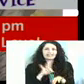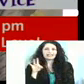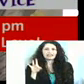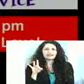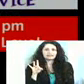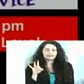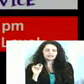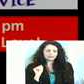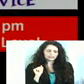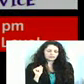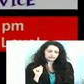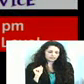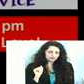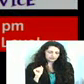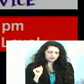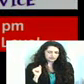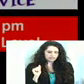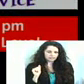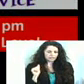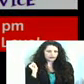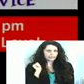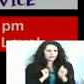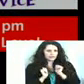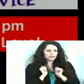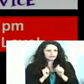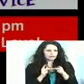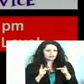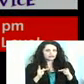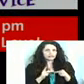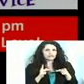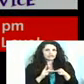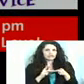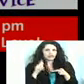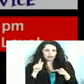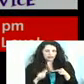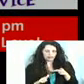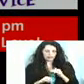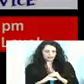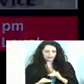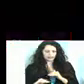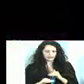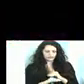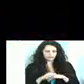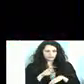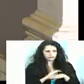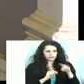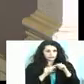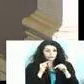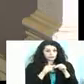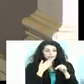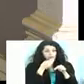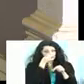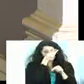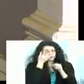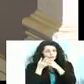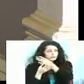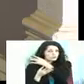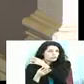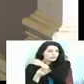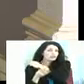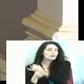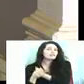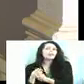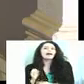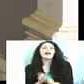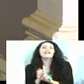in the theater in the lower level of our church building. Have great news for you. The elevator